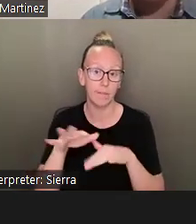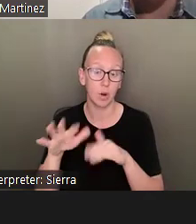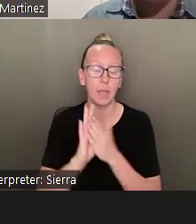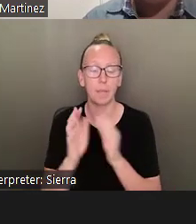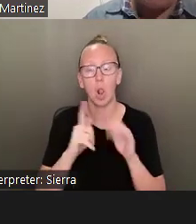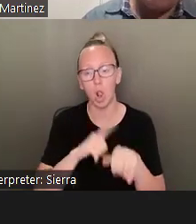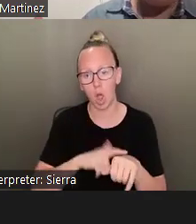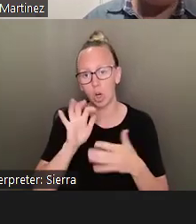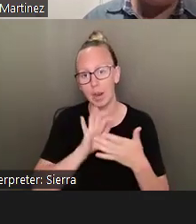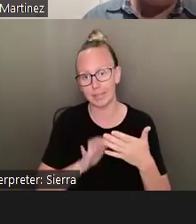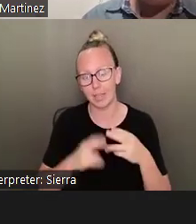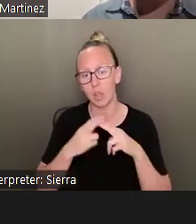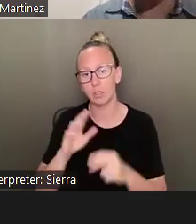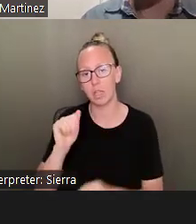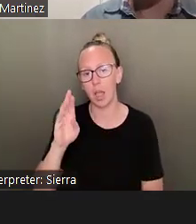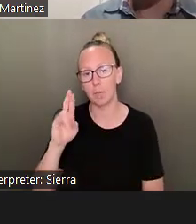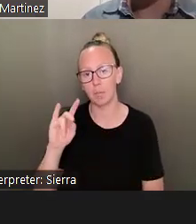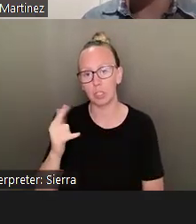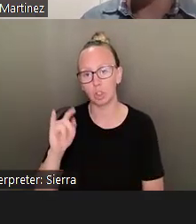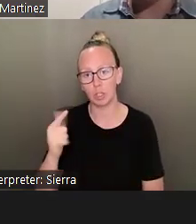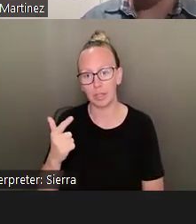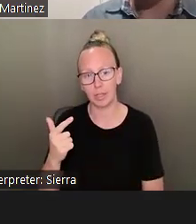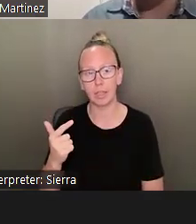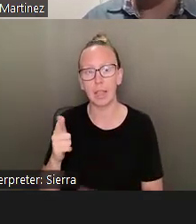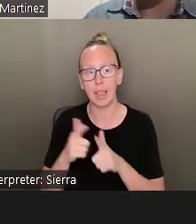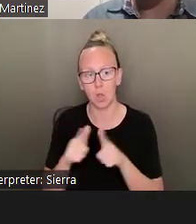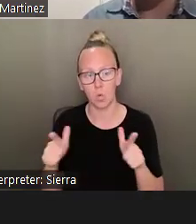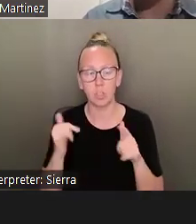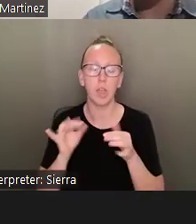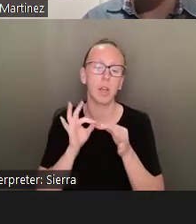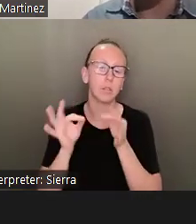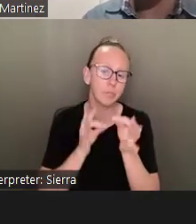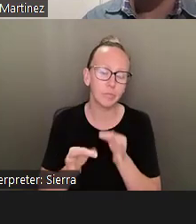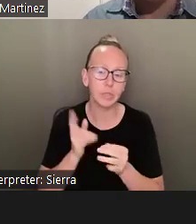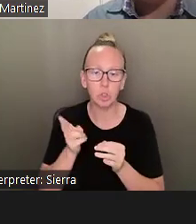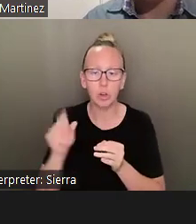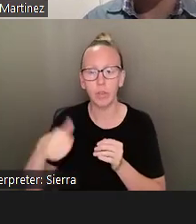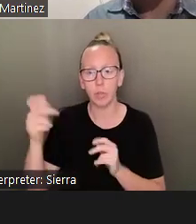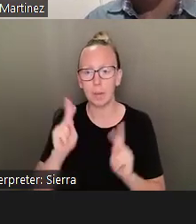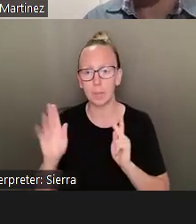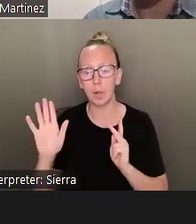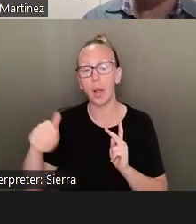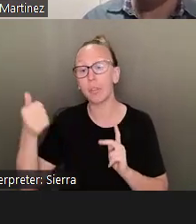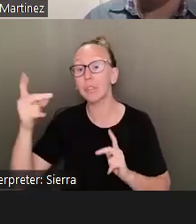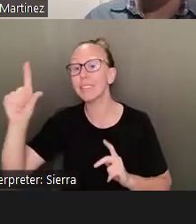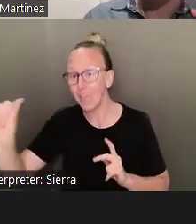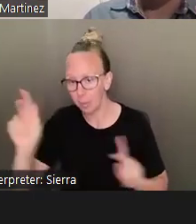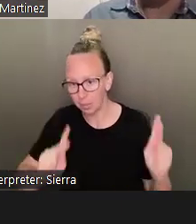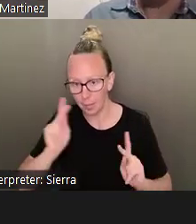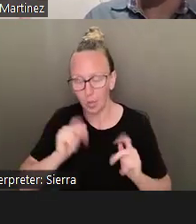which goes into the history of how other people, specifically other disabled people,